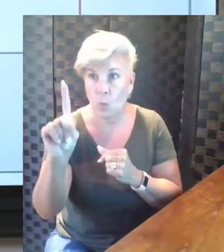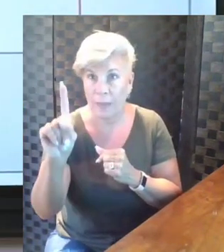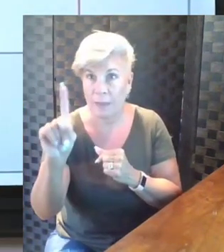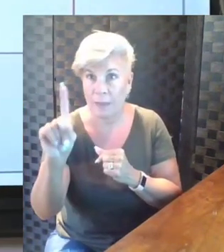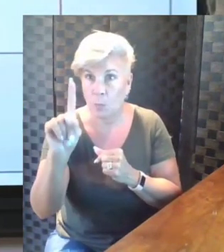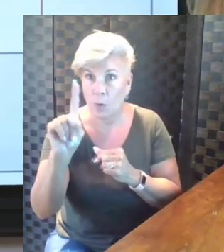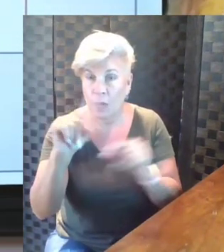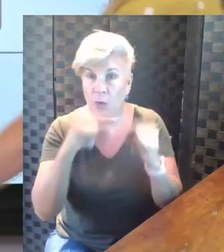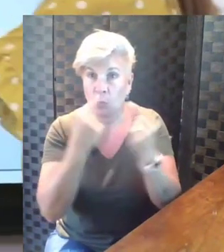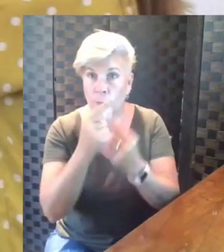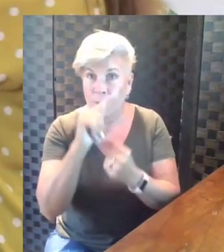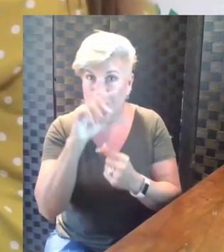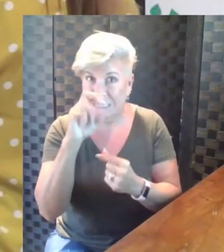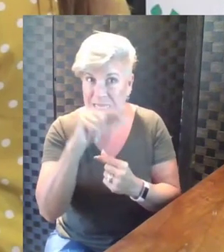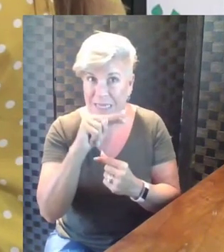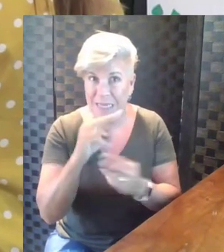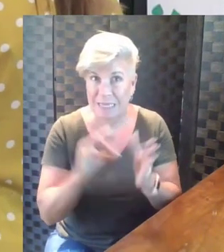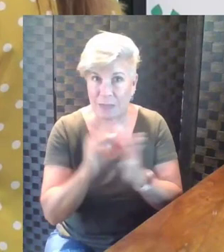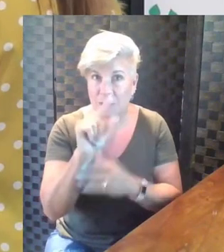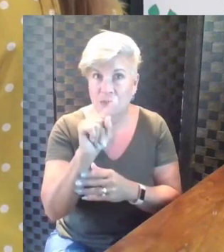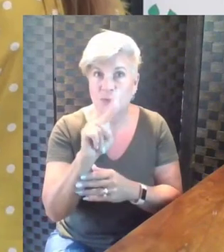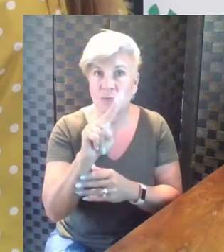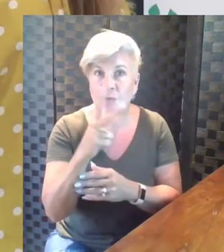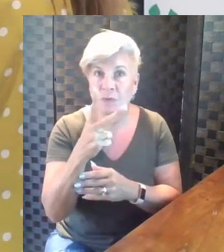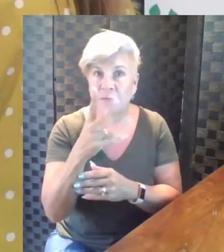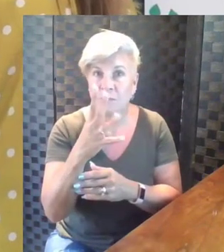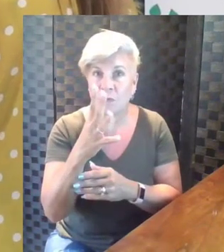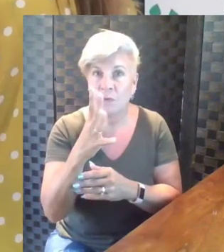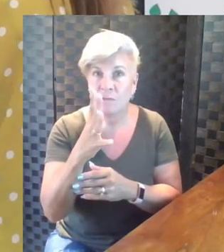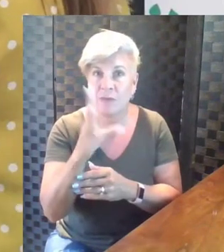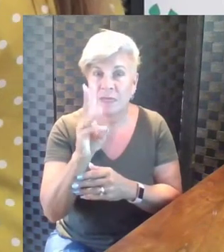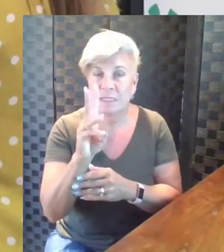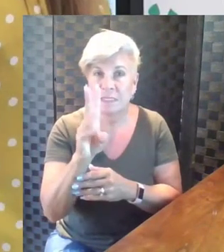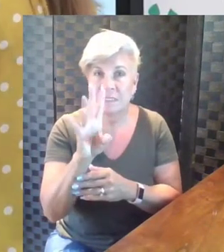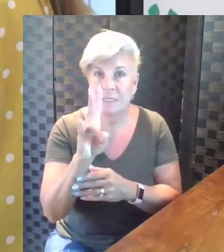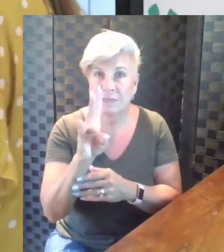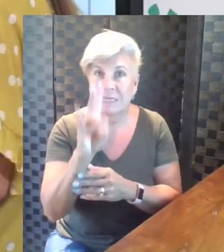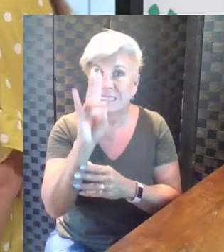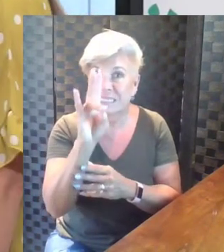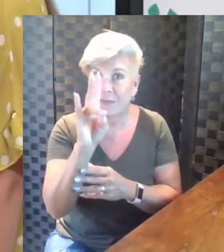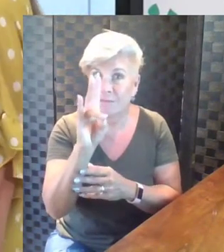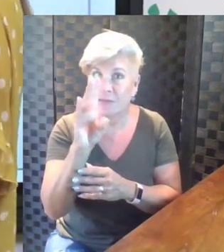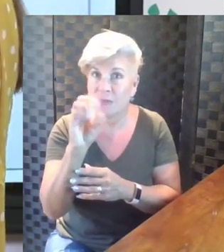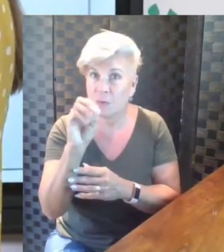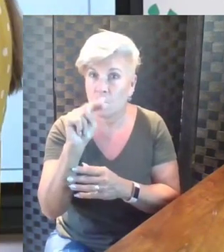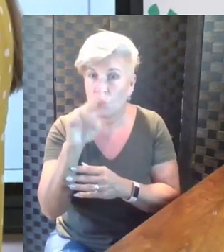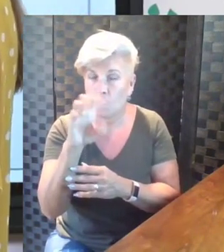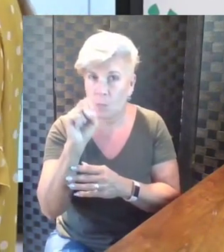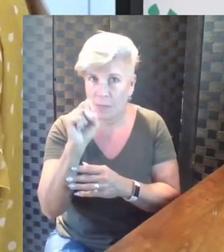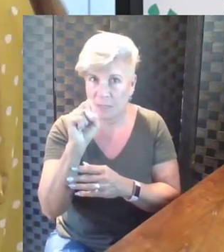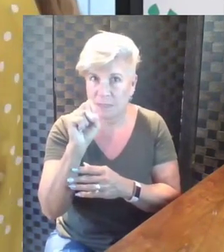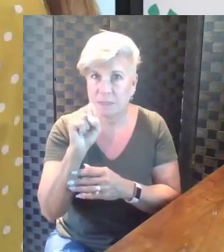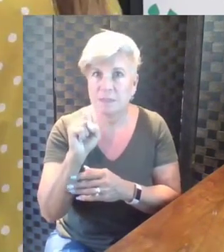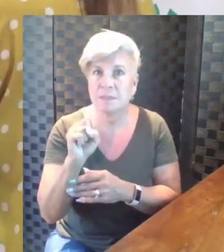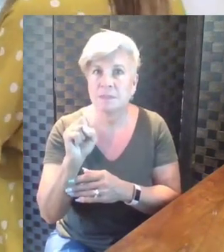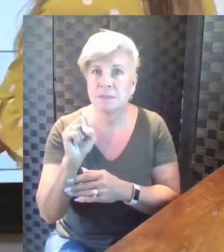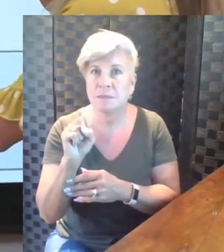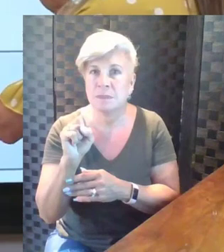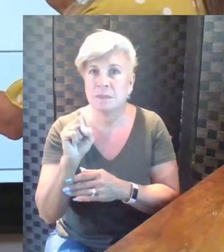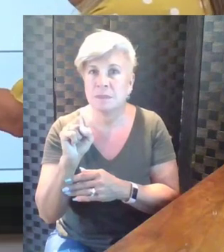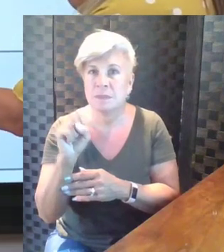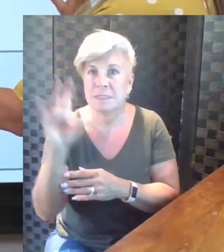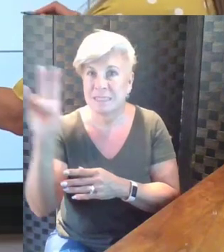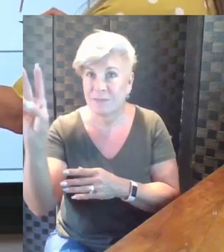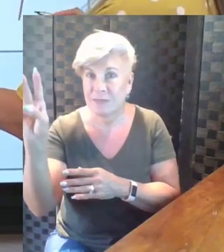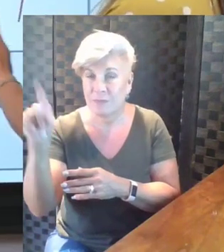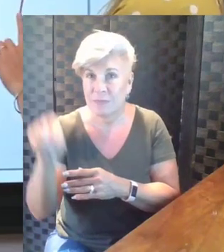down for one group of 10, and let's count. 1, 2, 3, 4, 5, 6, 7. Here's my 7. Put